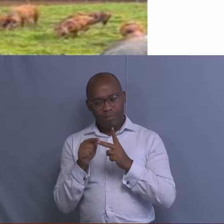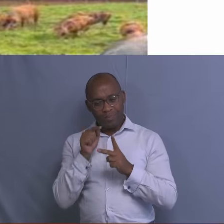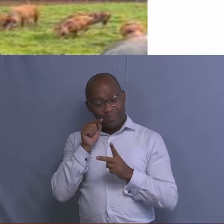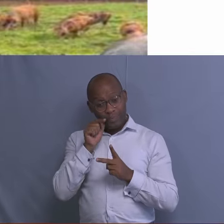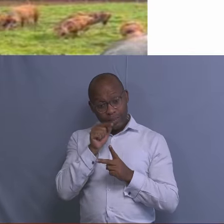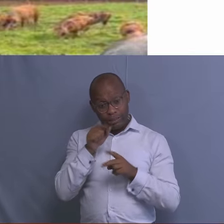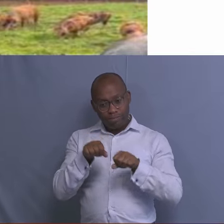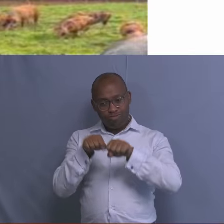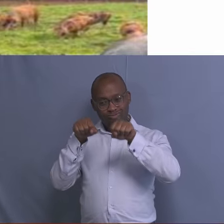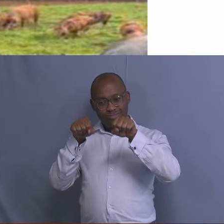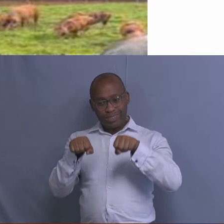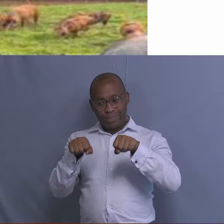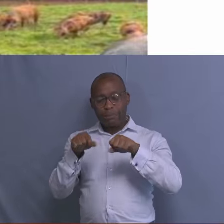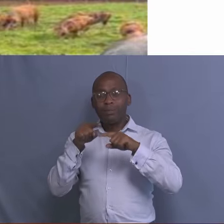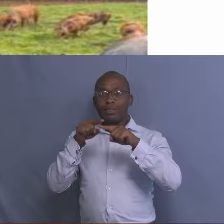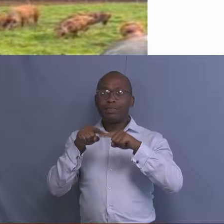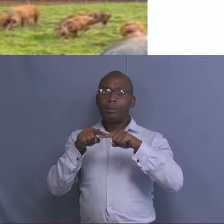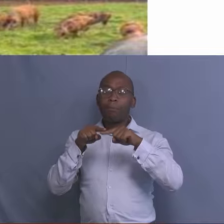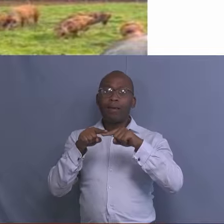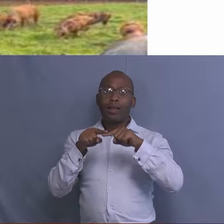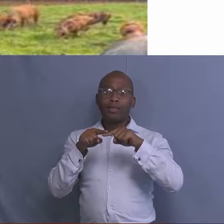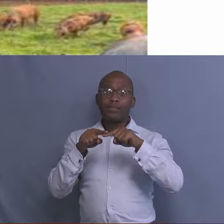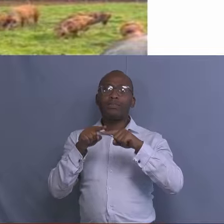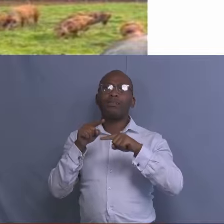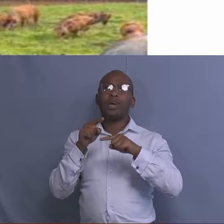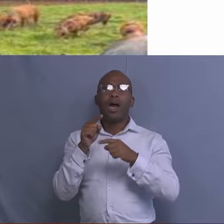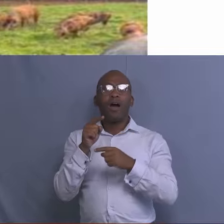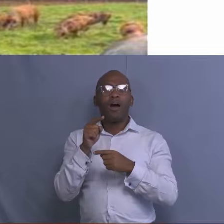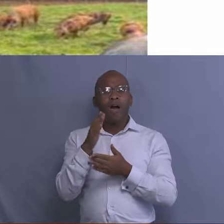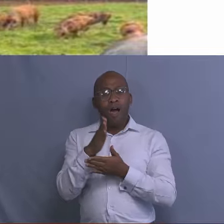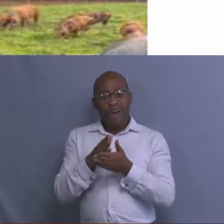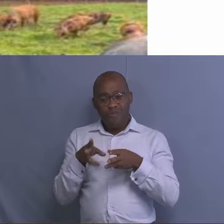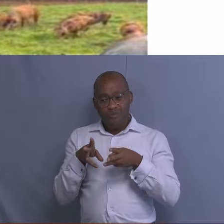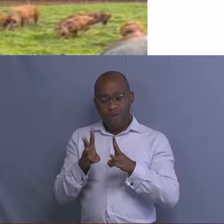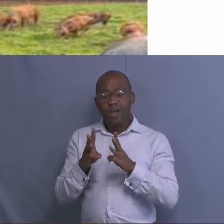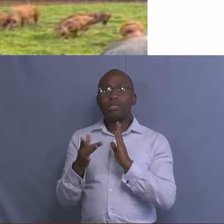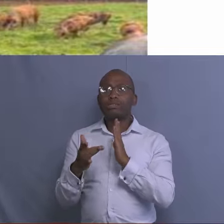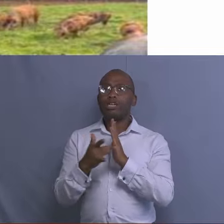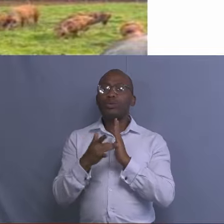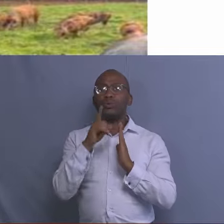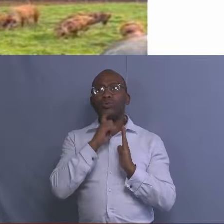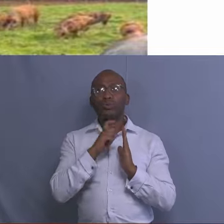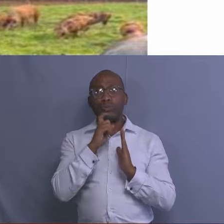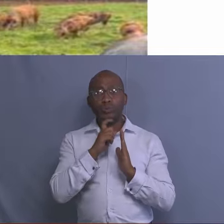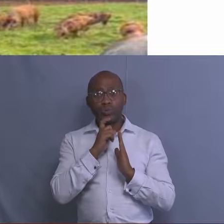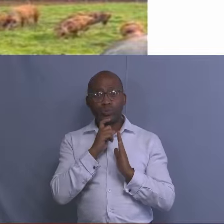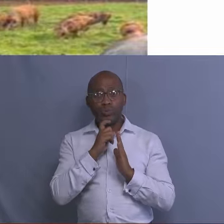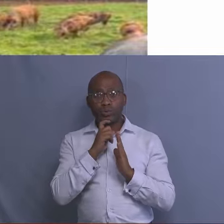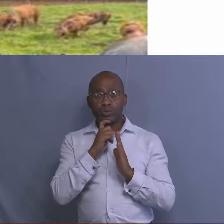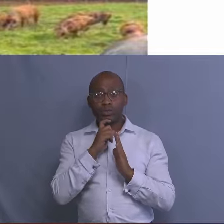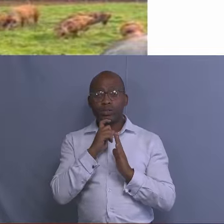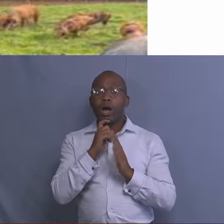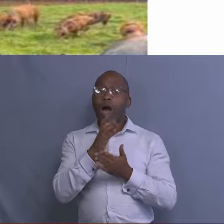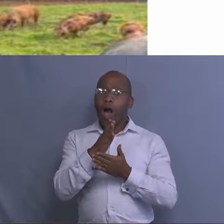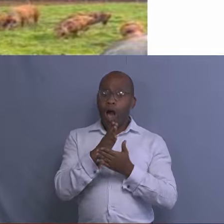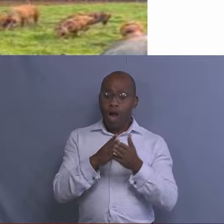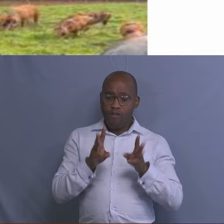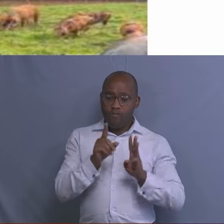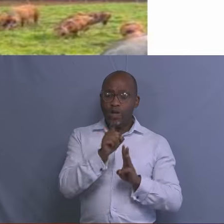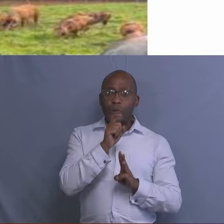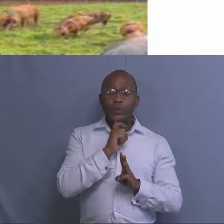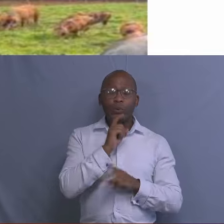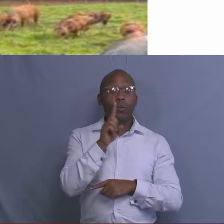system, it partially depends on technology and also partially depends on natural resources.